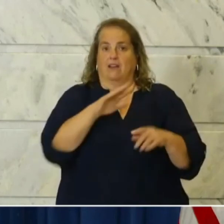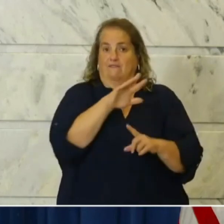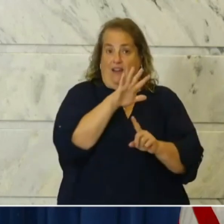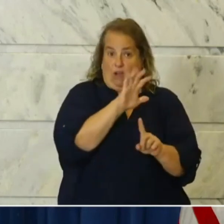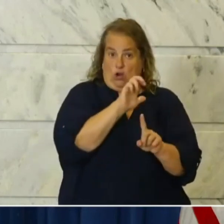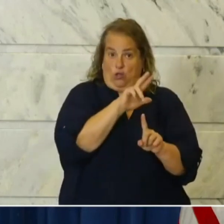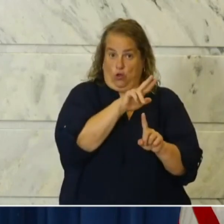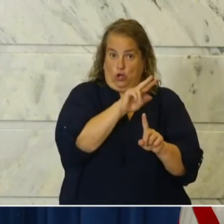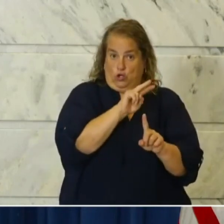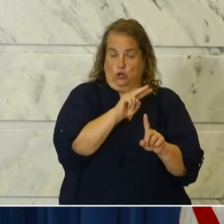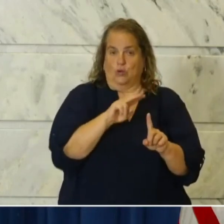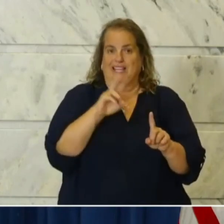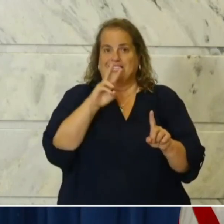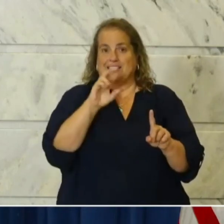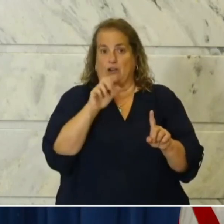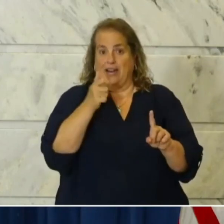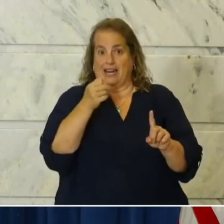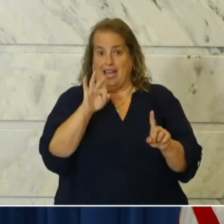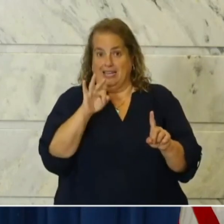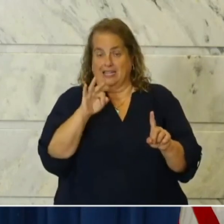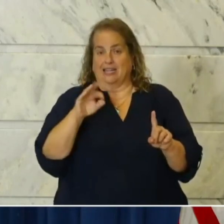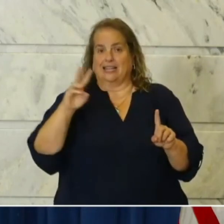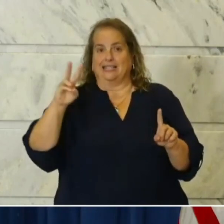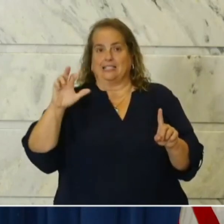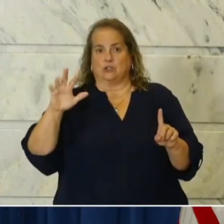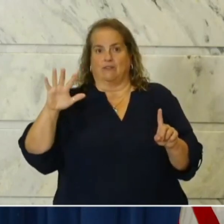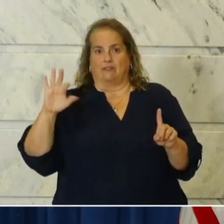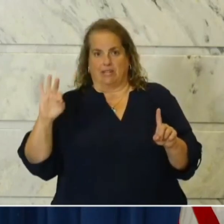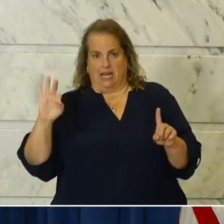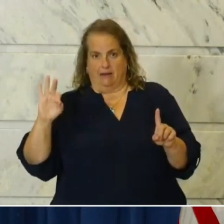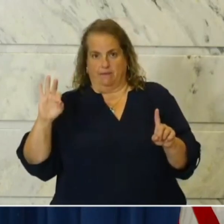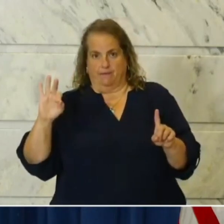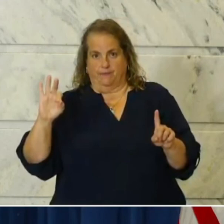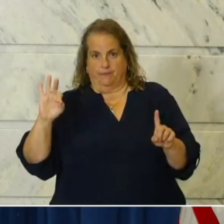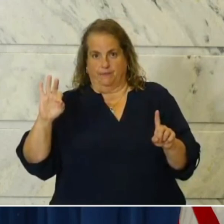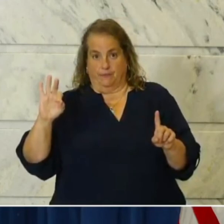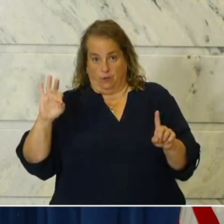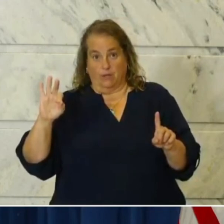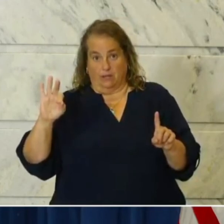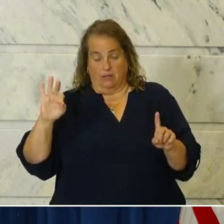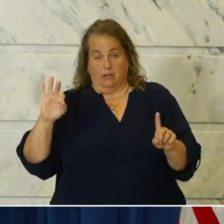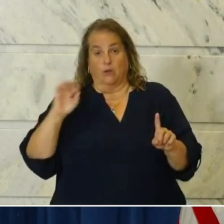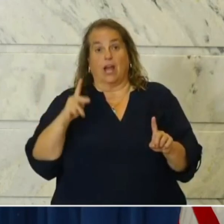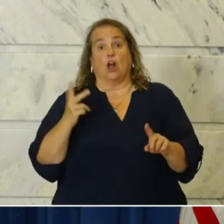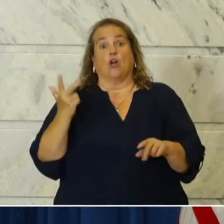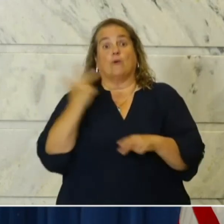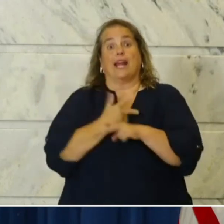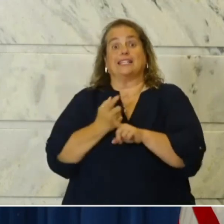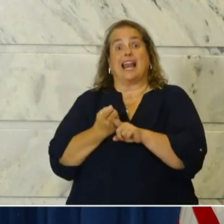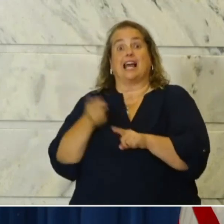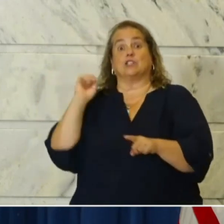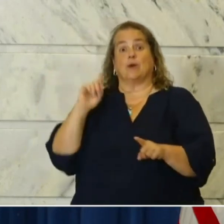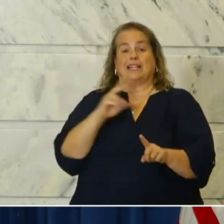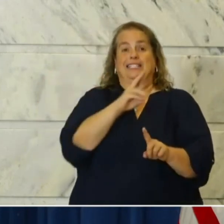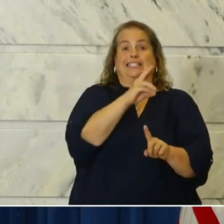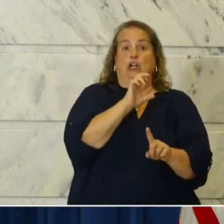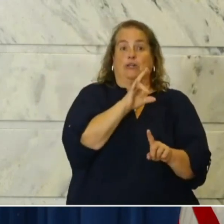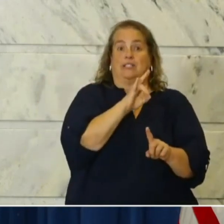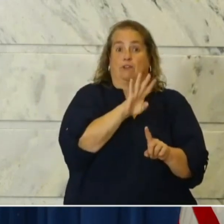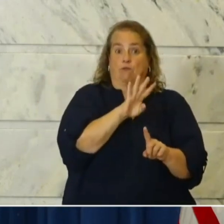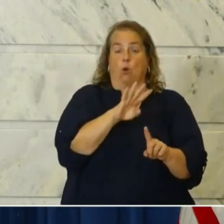532, 619, 659. Same 3 days last week,